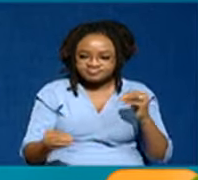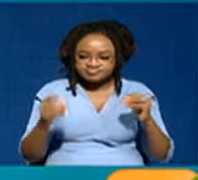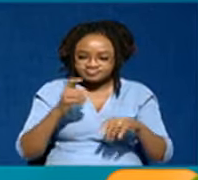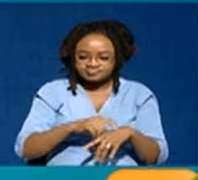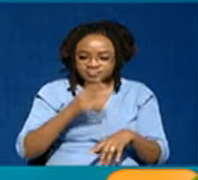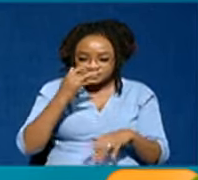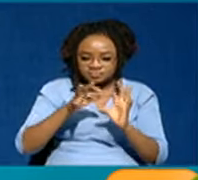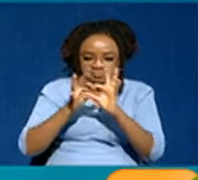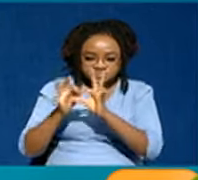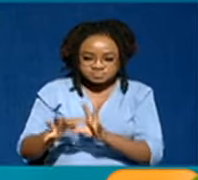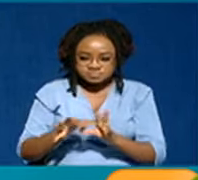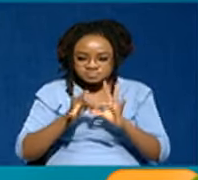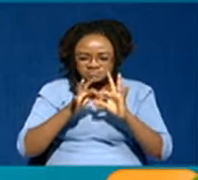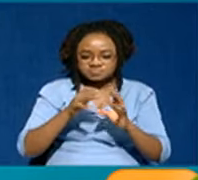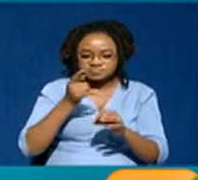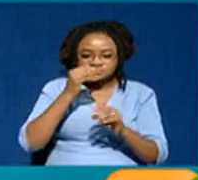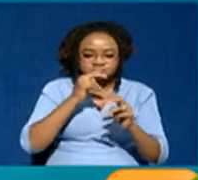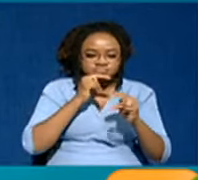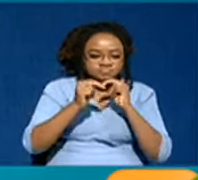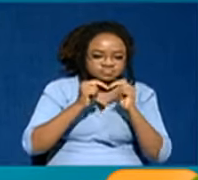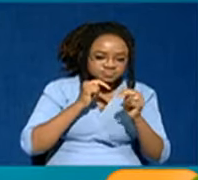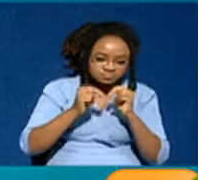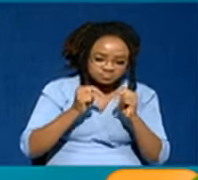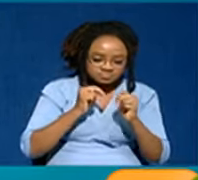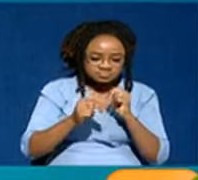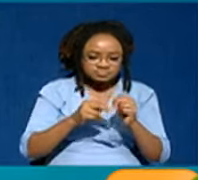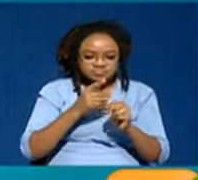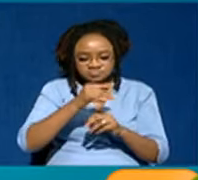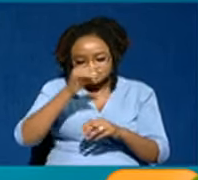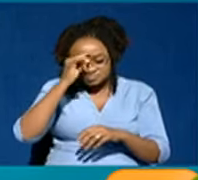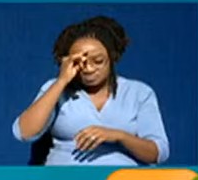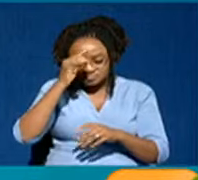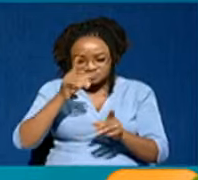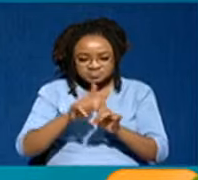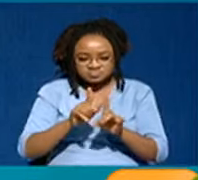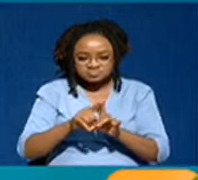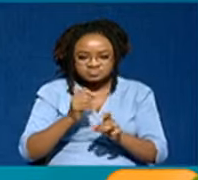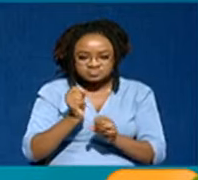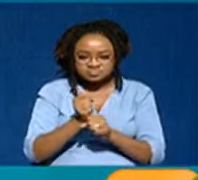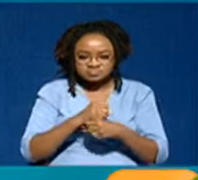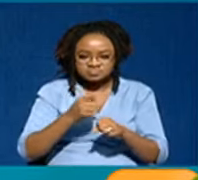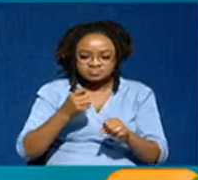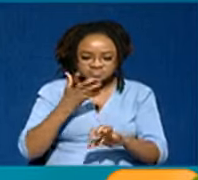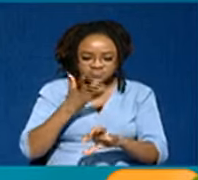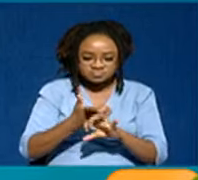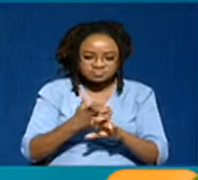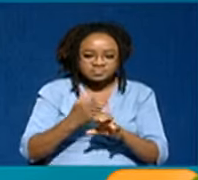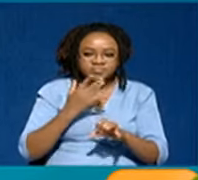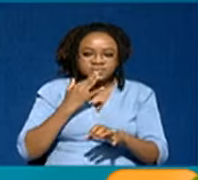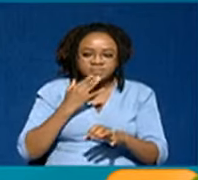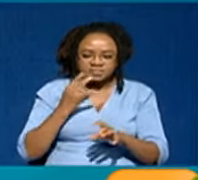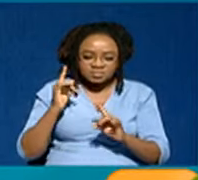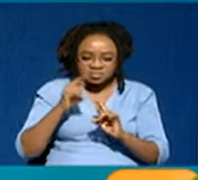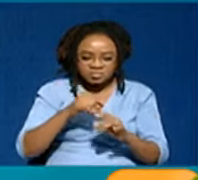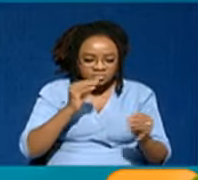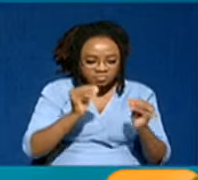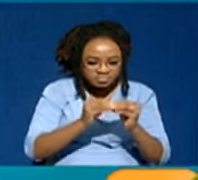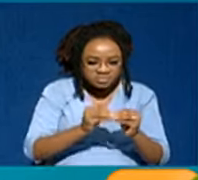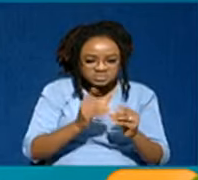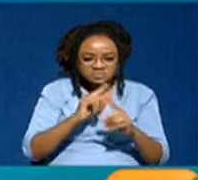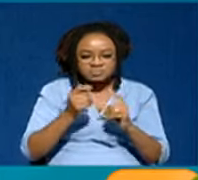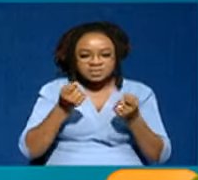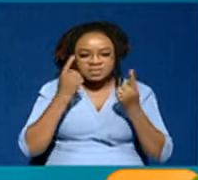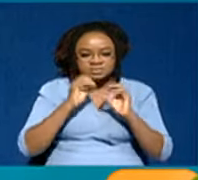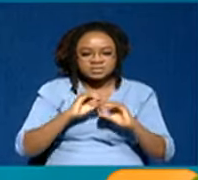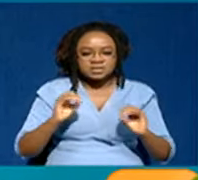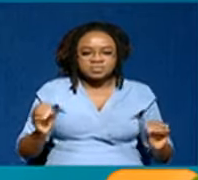because negotiation or bargaining with government is just like milking stones. Every day you go meeting the government, they don't understand